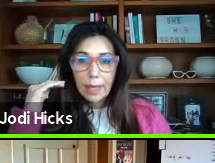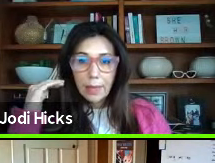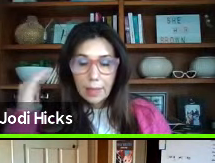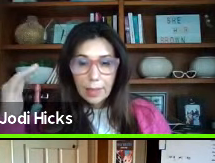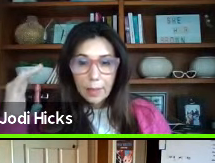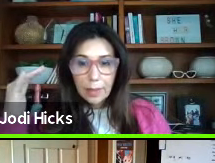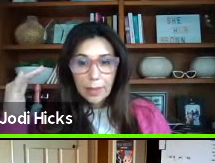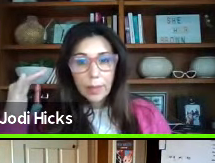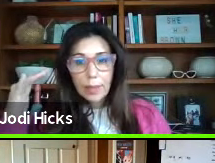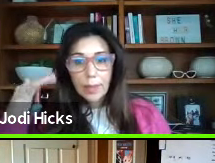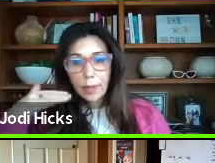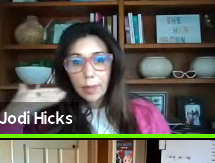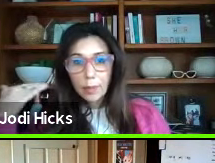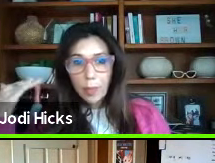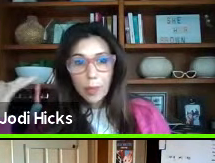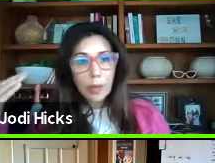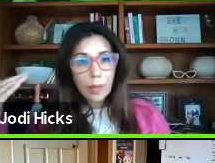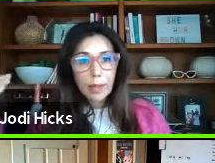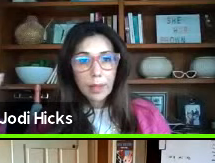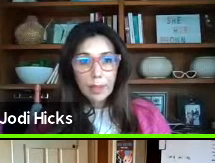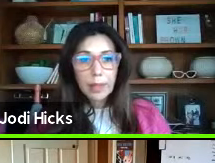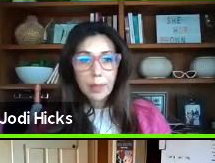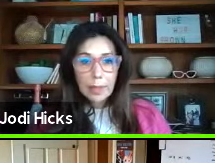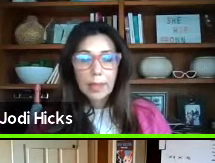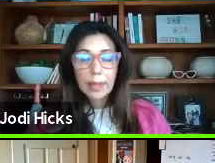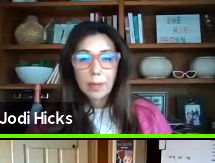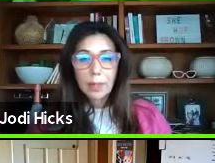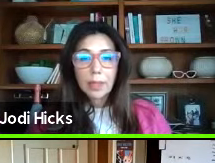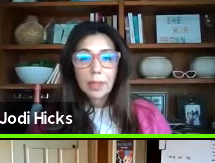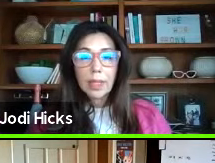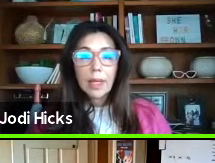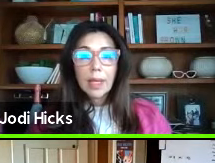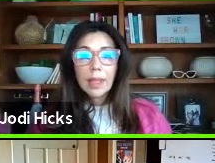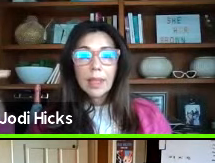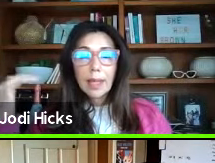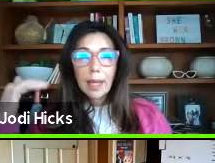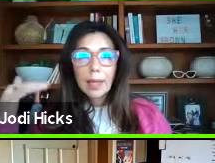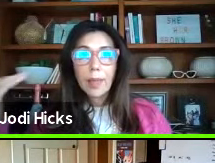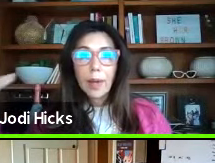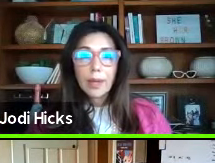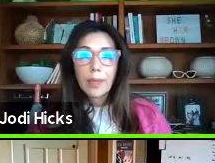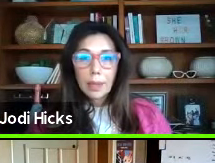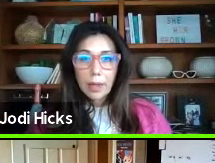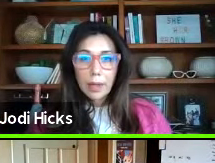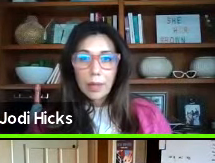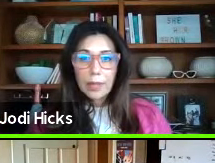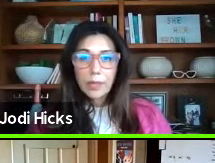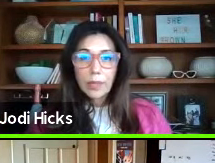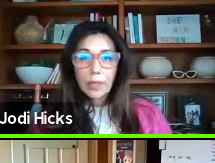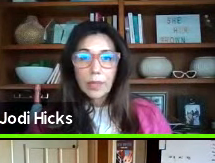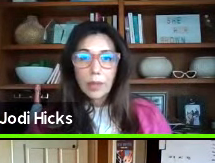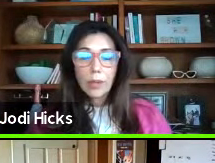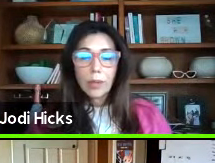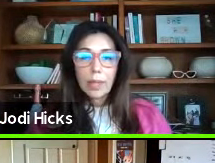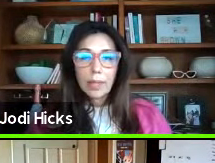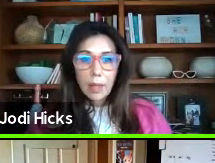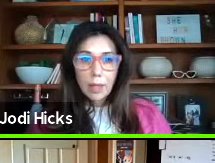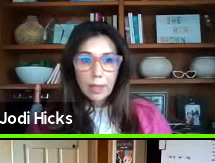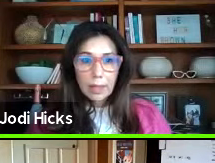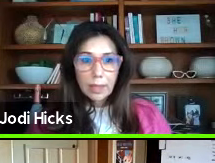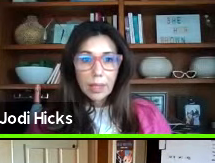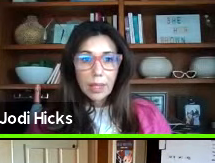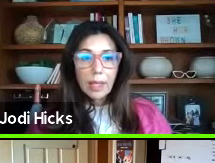lens. And I feel like I'm a little bit of a broken record on this piece, which is the second part of it, though, is if we